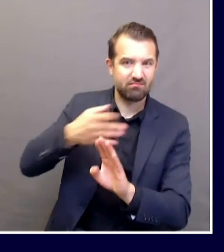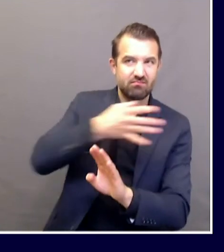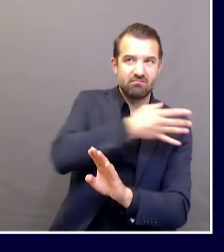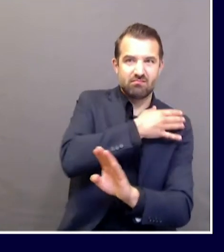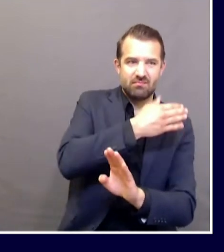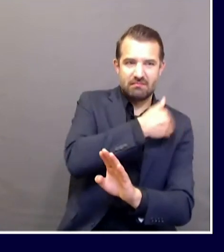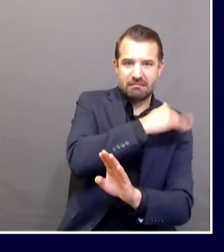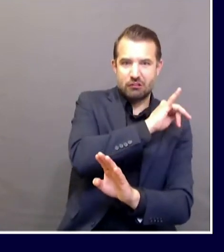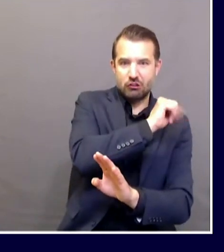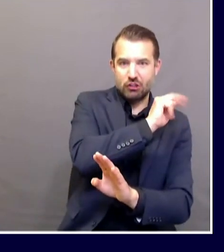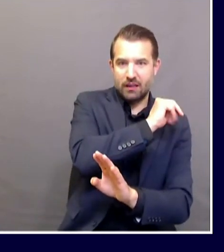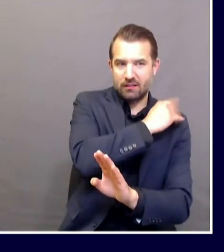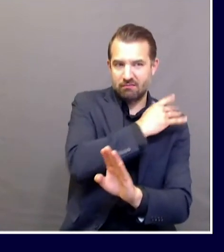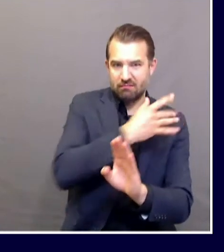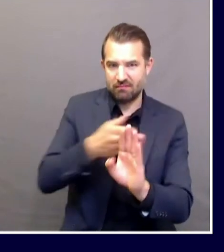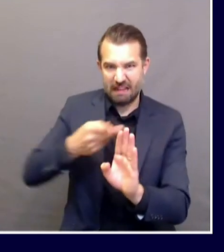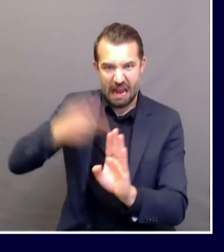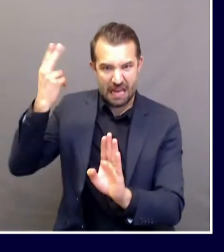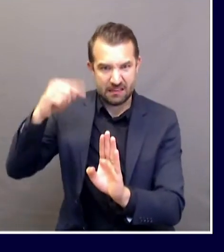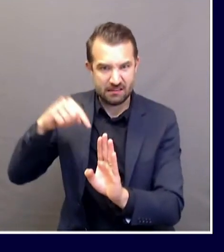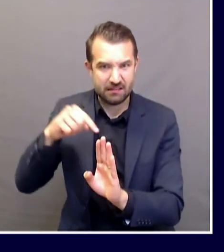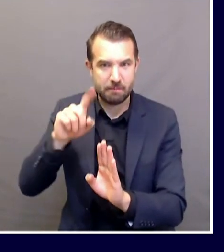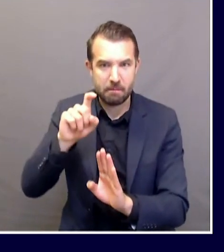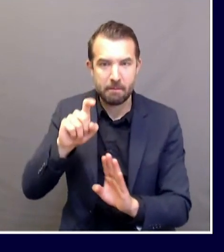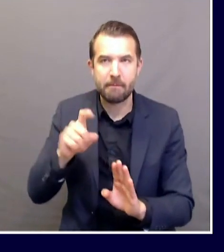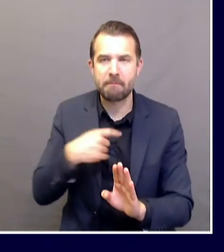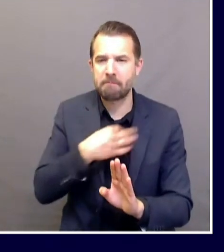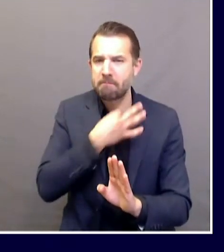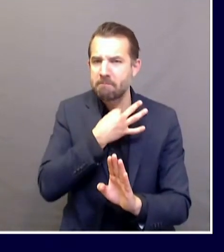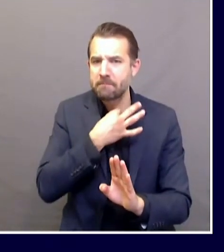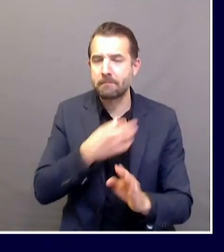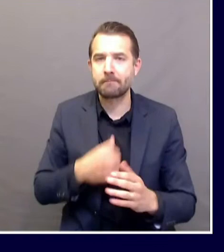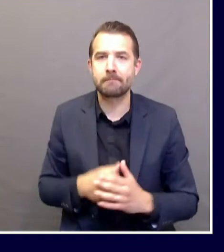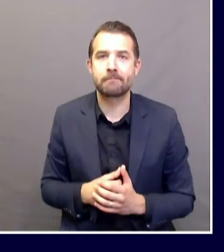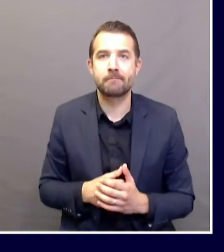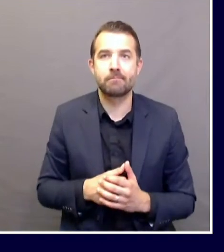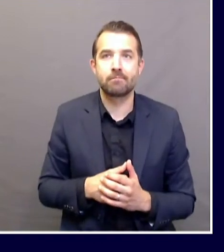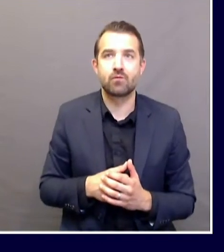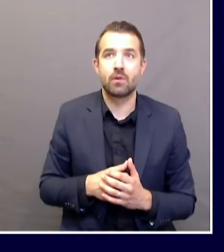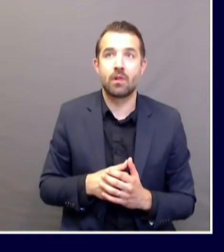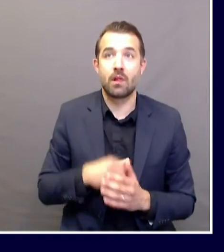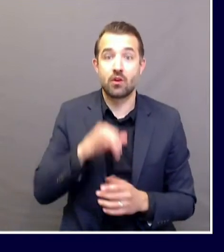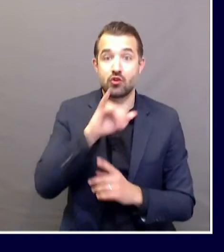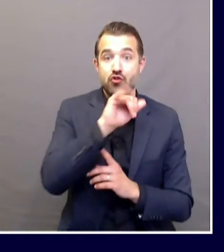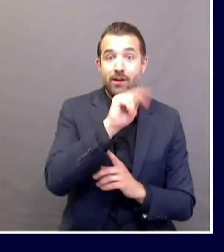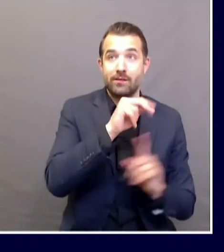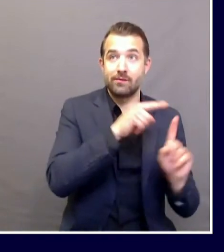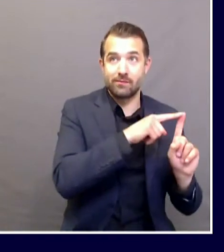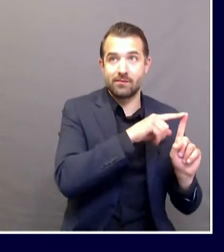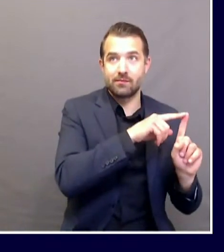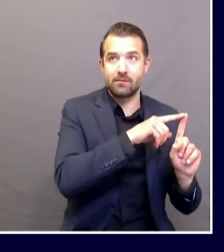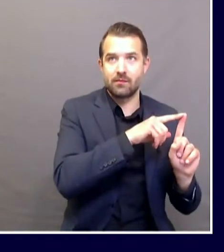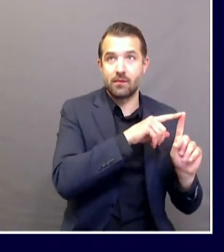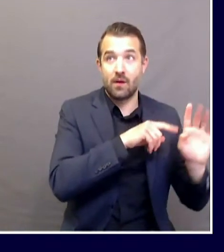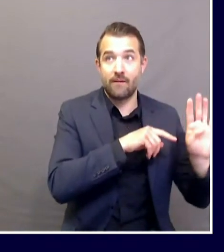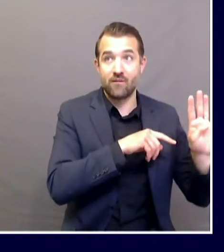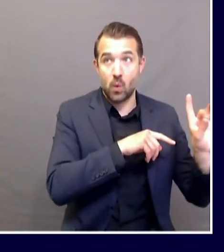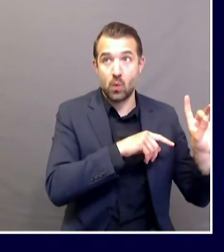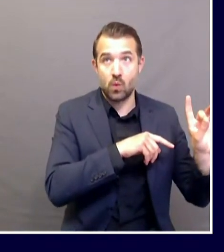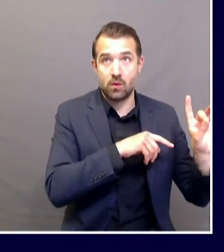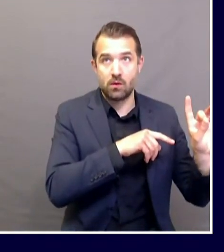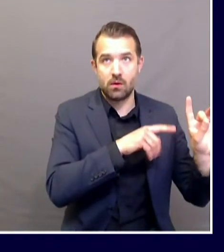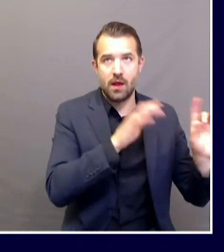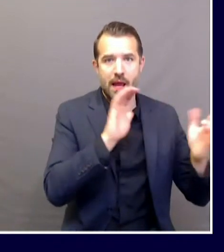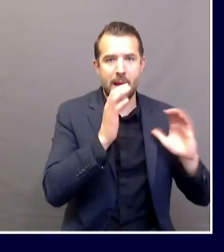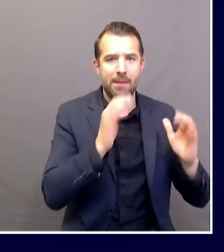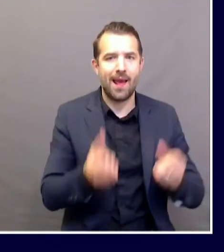proportionate to the number of cases? Like, is it sort of the same percentage of positive cases as we've had all along, or is